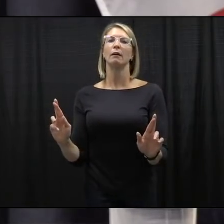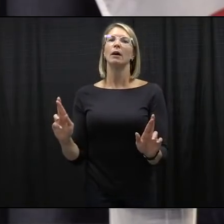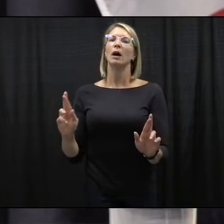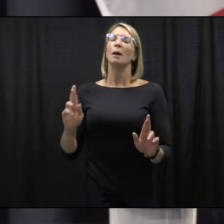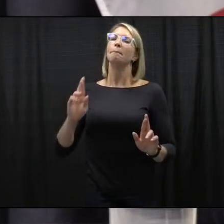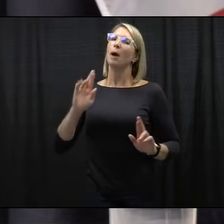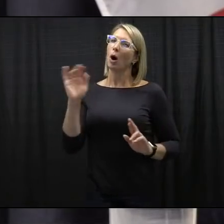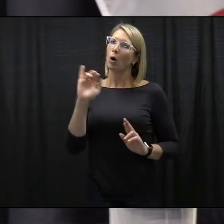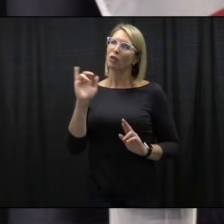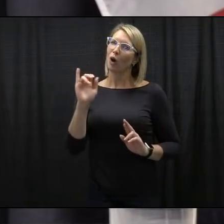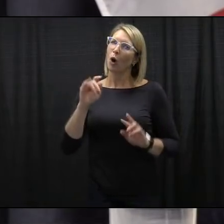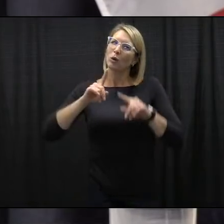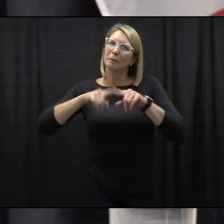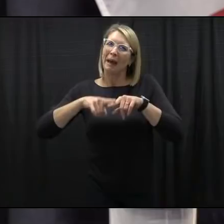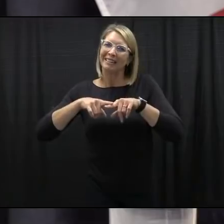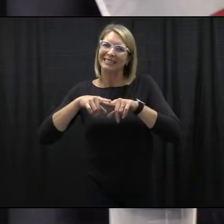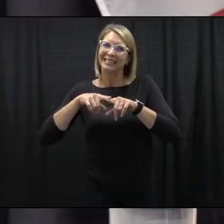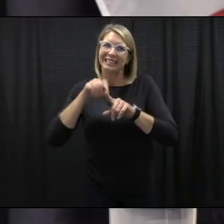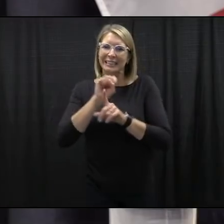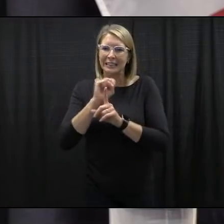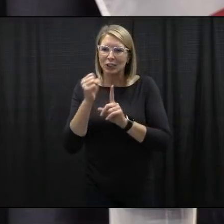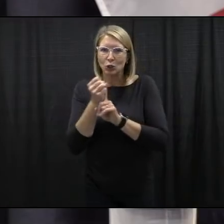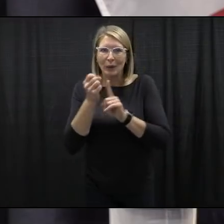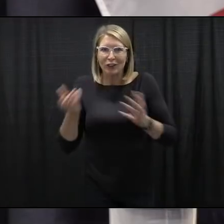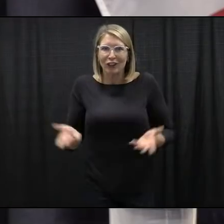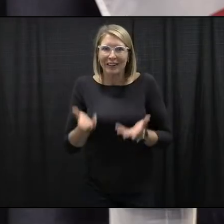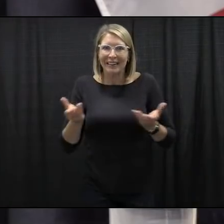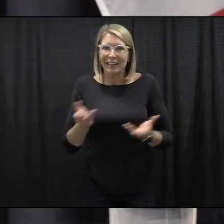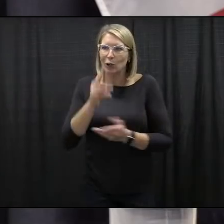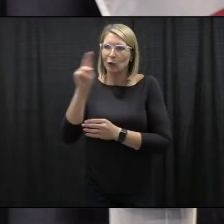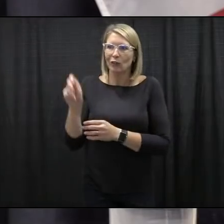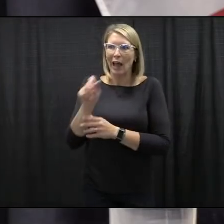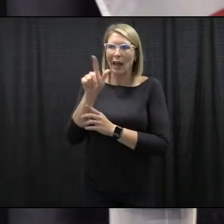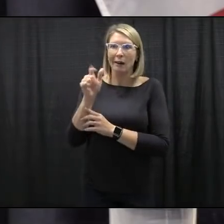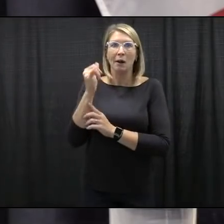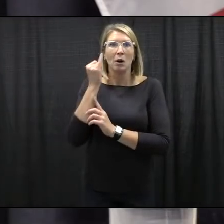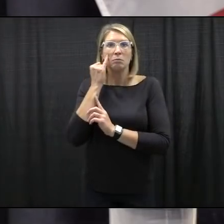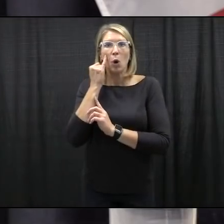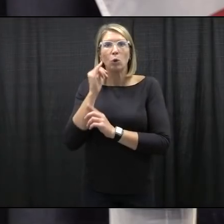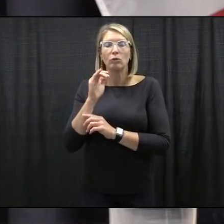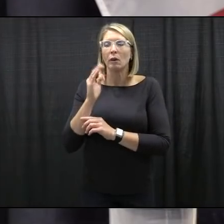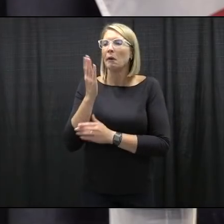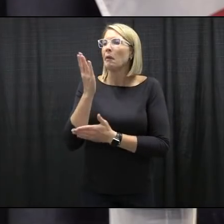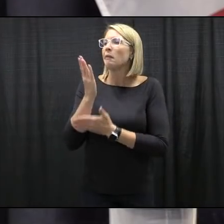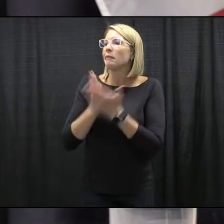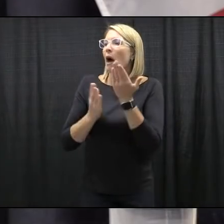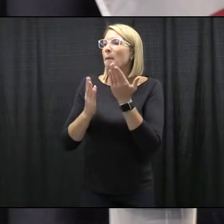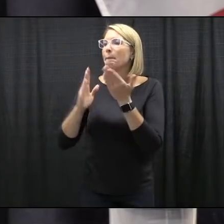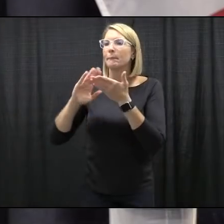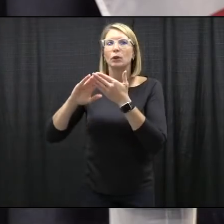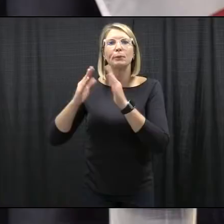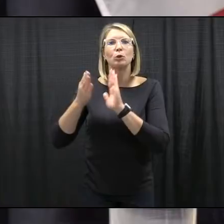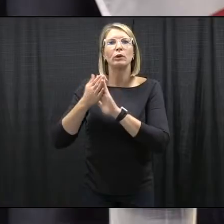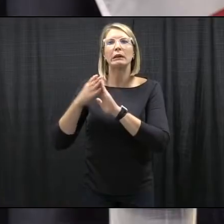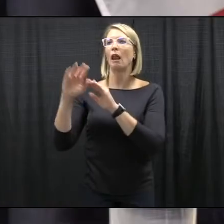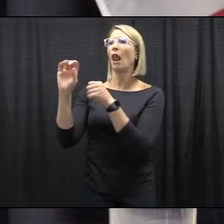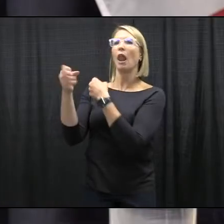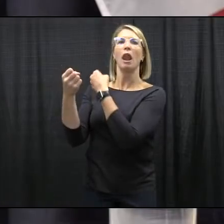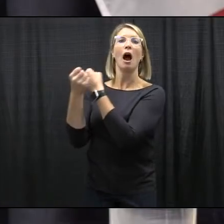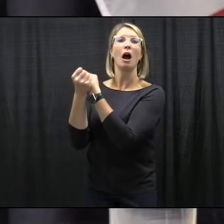that Dr. Fitzgerald's referenced, where a lockdown might occur in that community. But use of the vaccine passport under